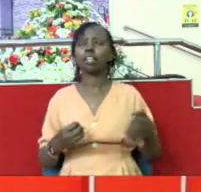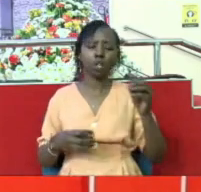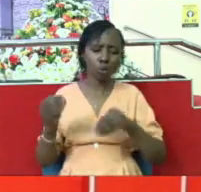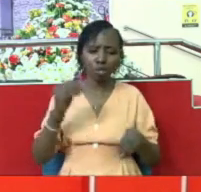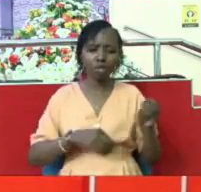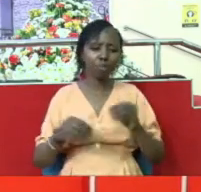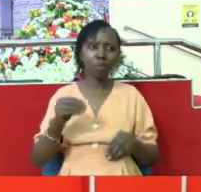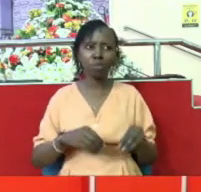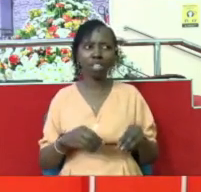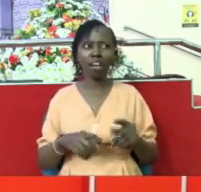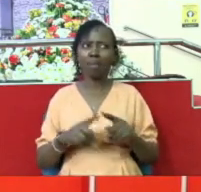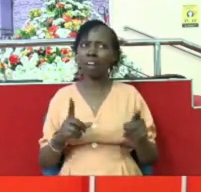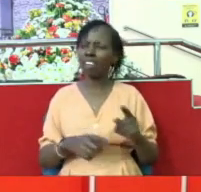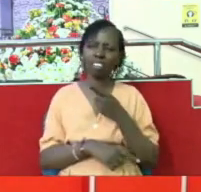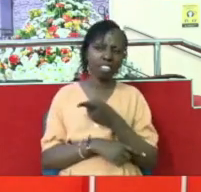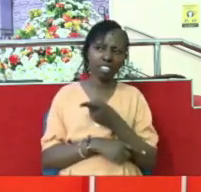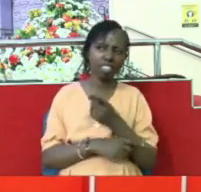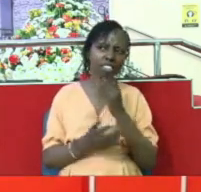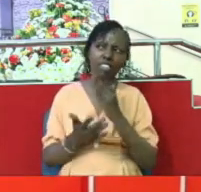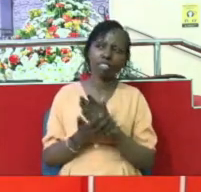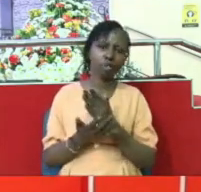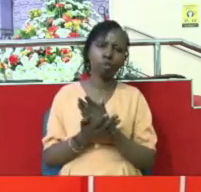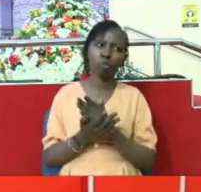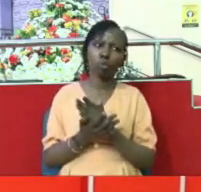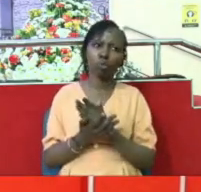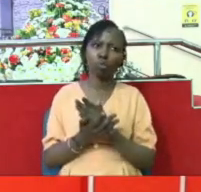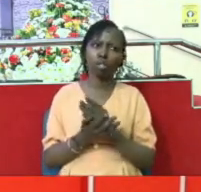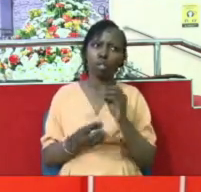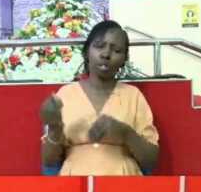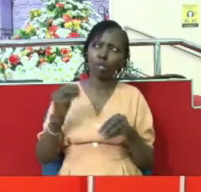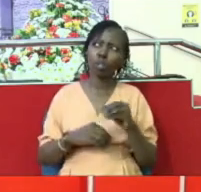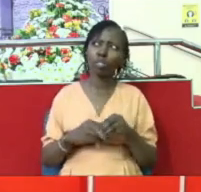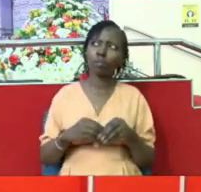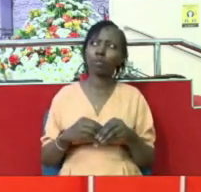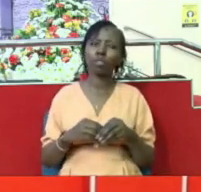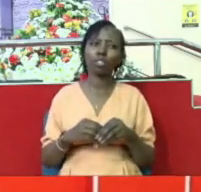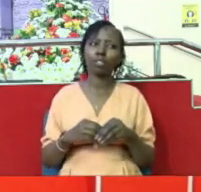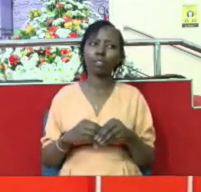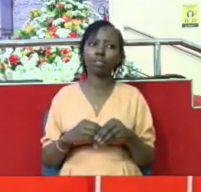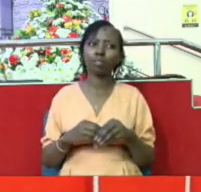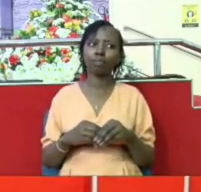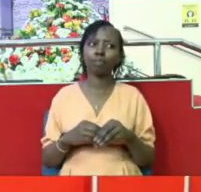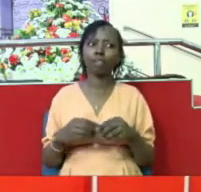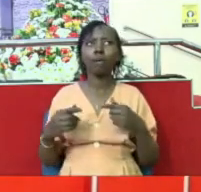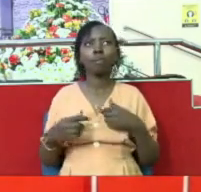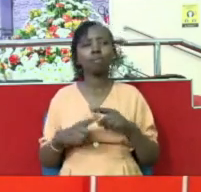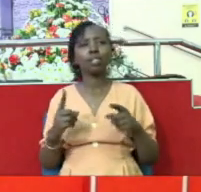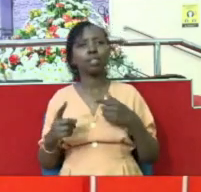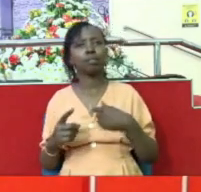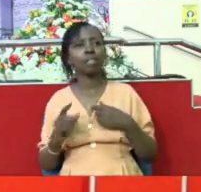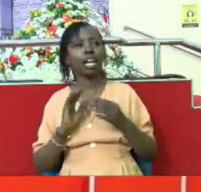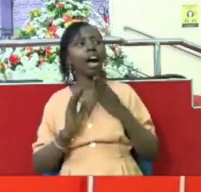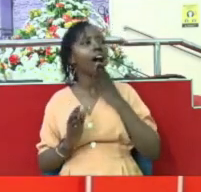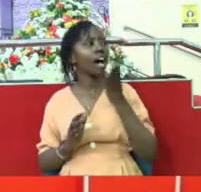mia kweli, when we have really tried, mia kweli. I never responded to Alice. I picked it in my heart and I